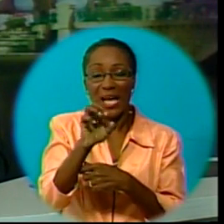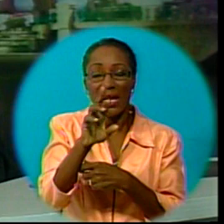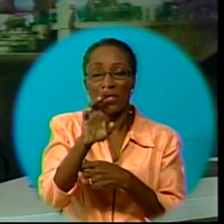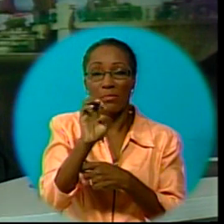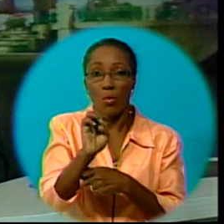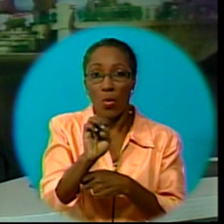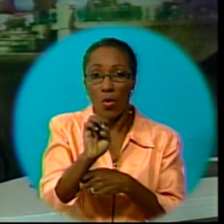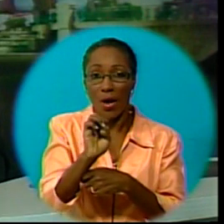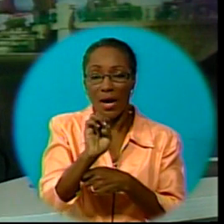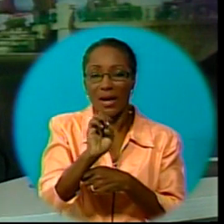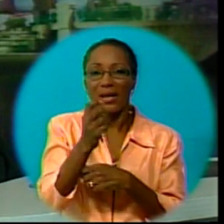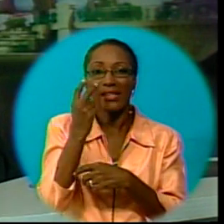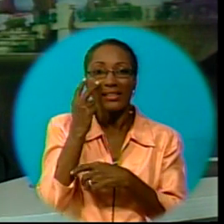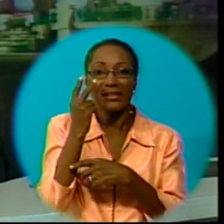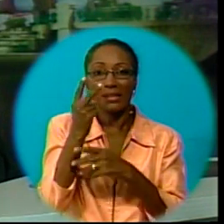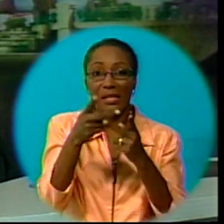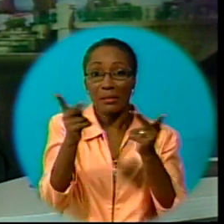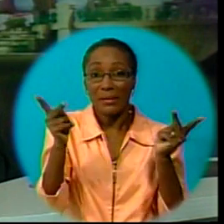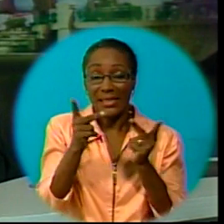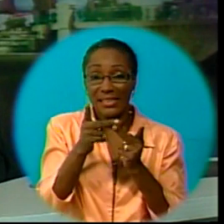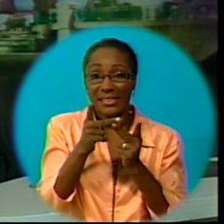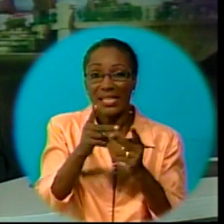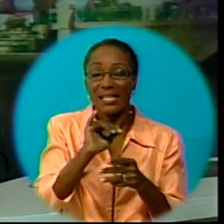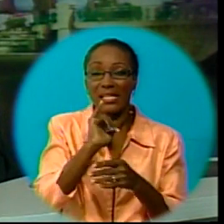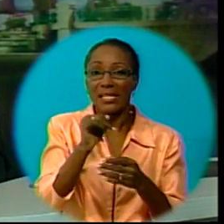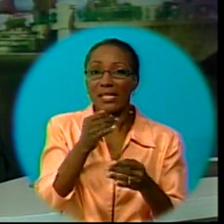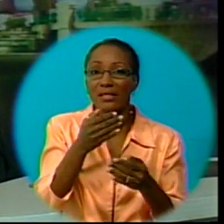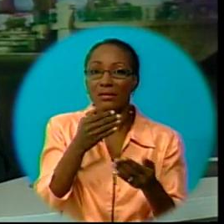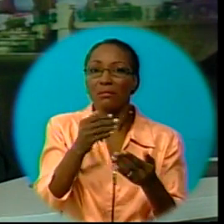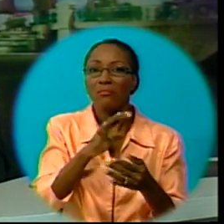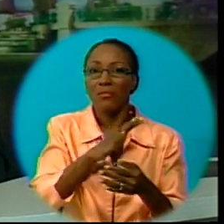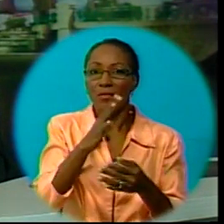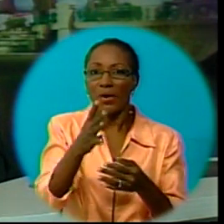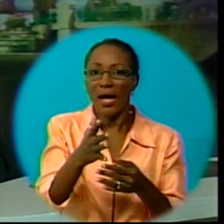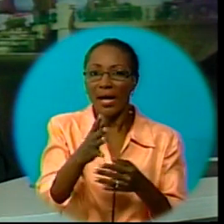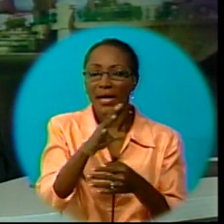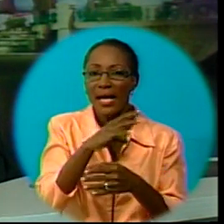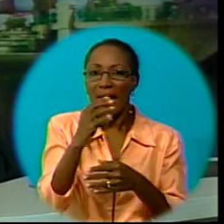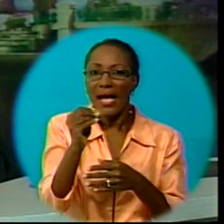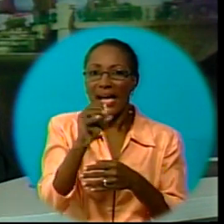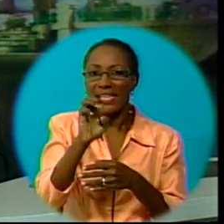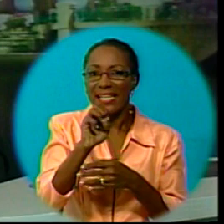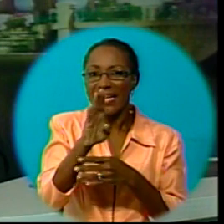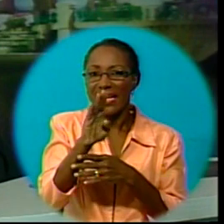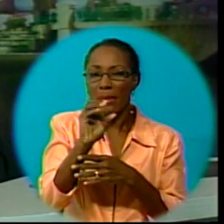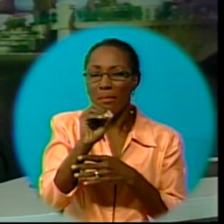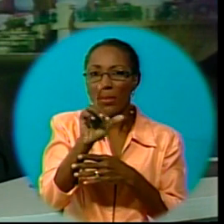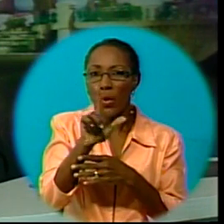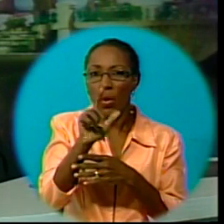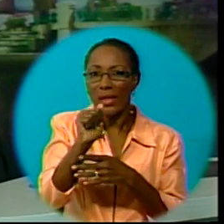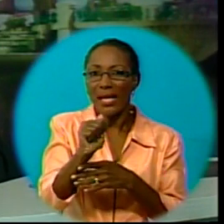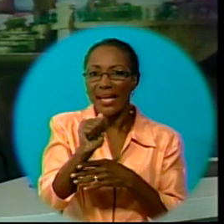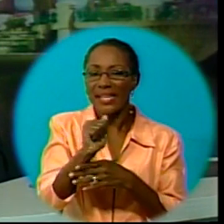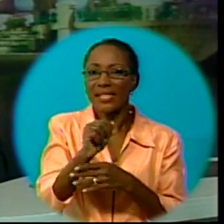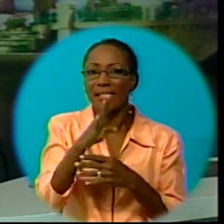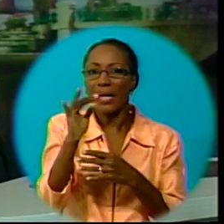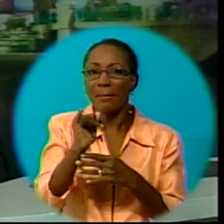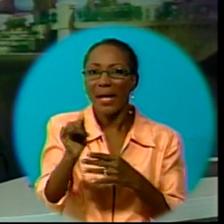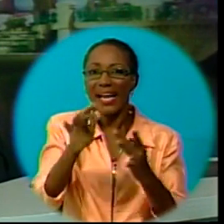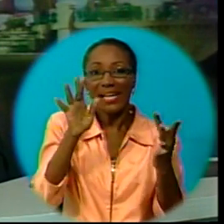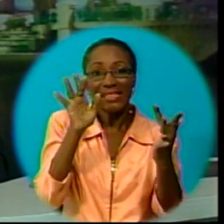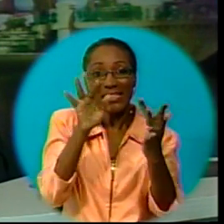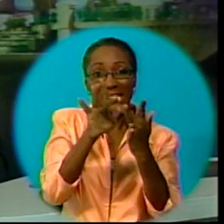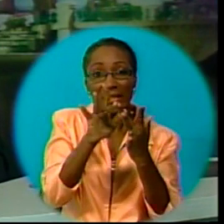hospital campus. The ministry is reiterating that the mode of transmission of Ebola is by direct contact with the